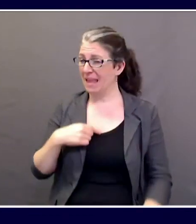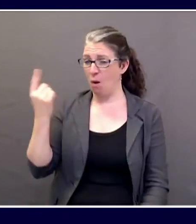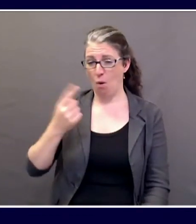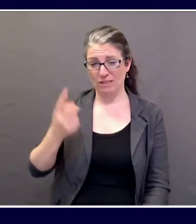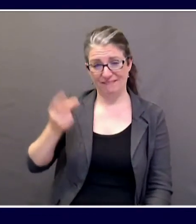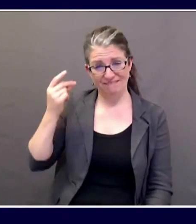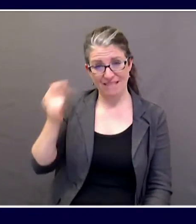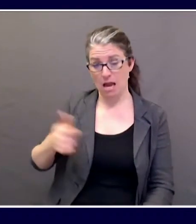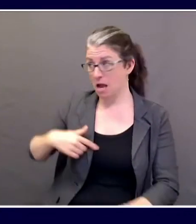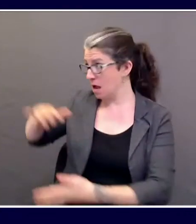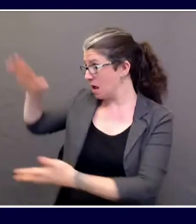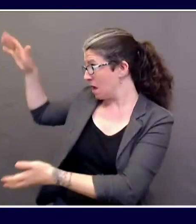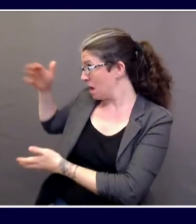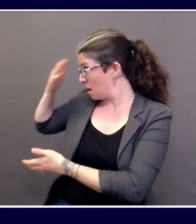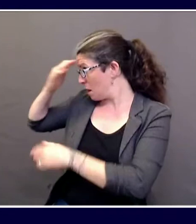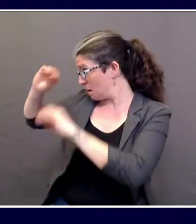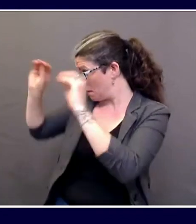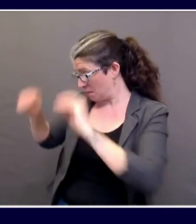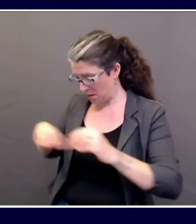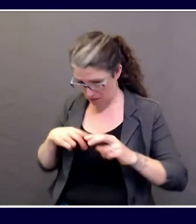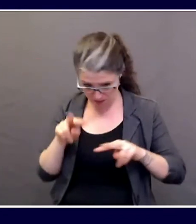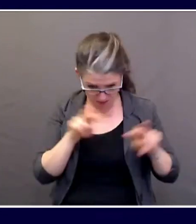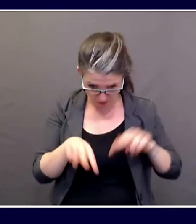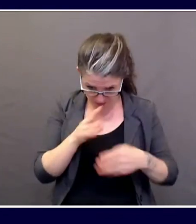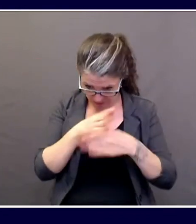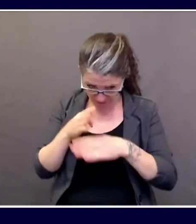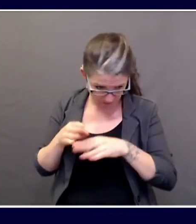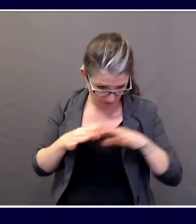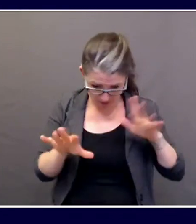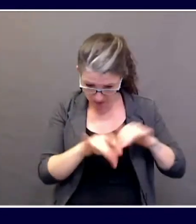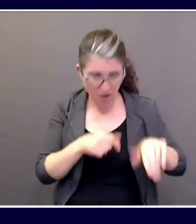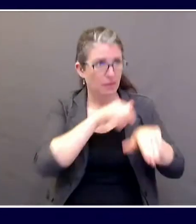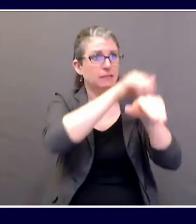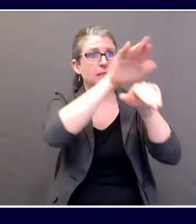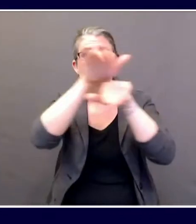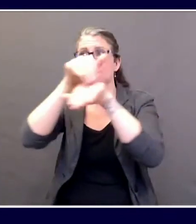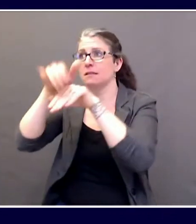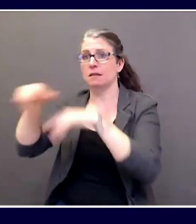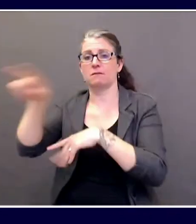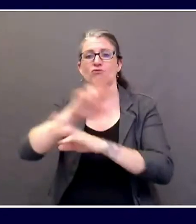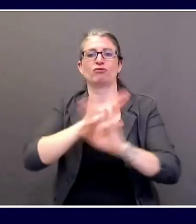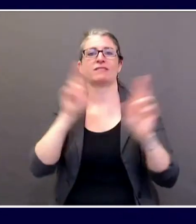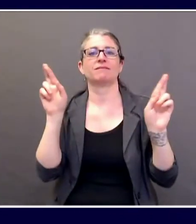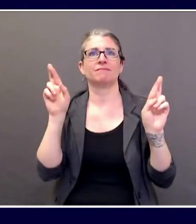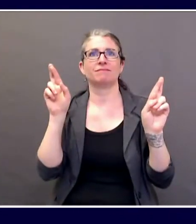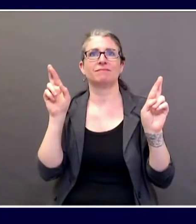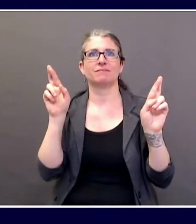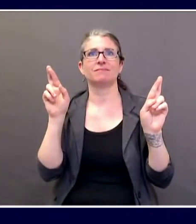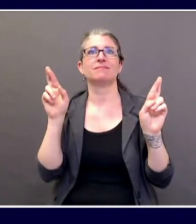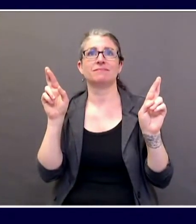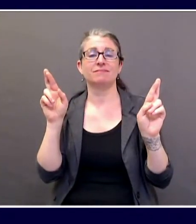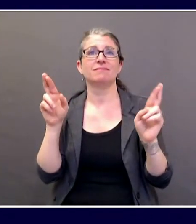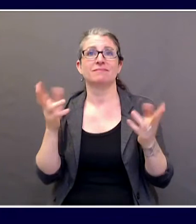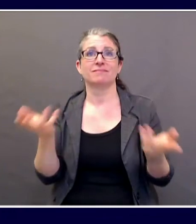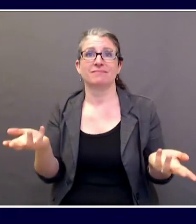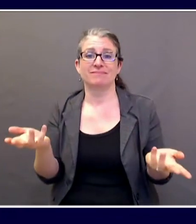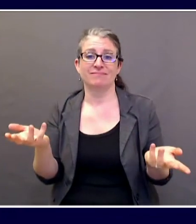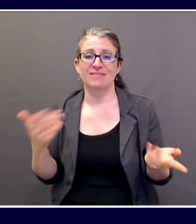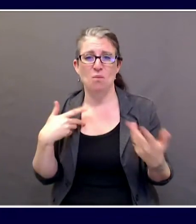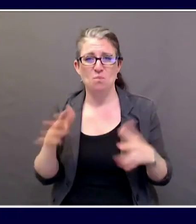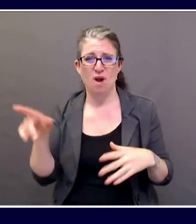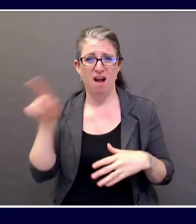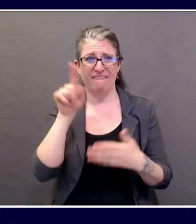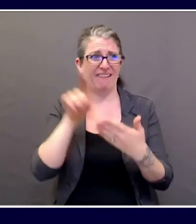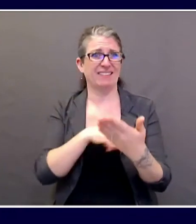you're going to get your vaccines. That way you don't have to cancel. With the decrease in J&J, it is unfortunately the case that some of